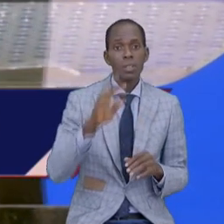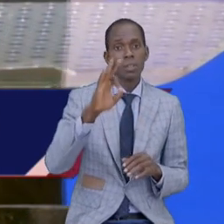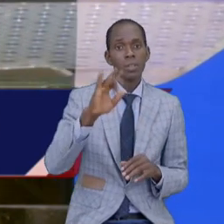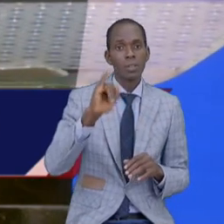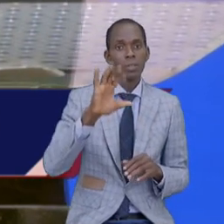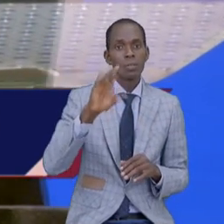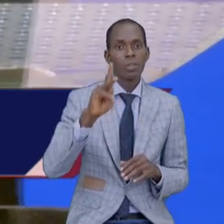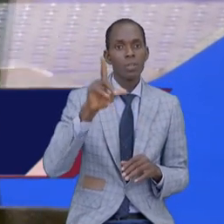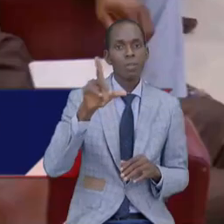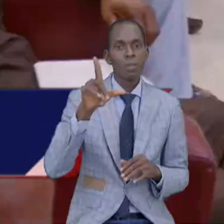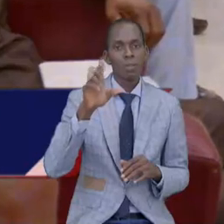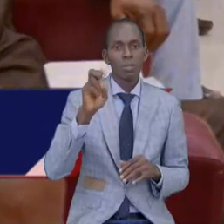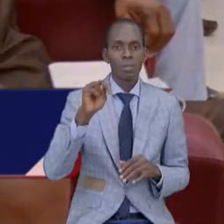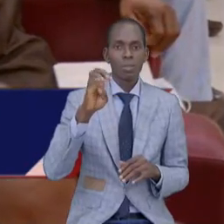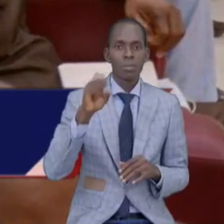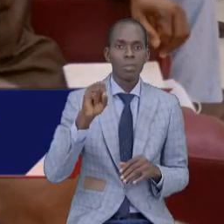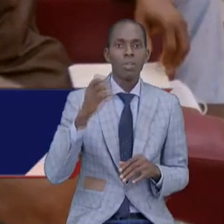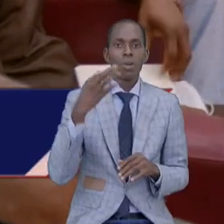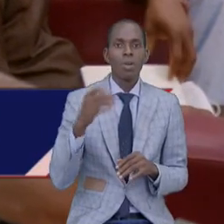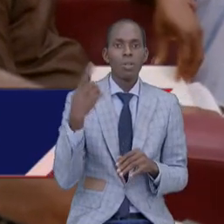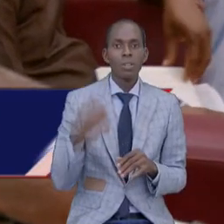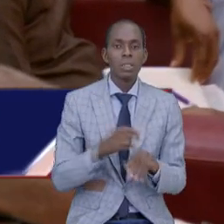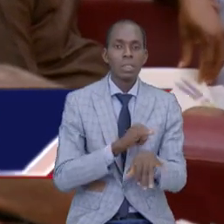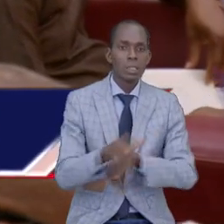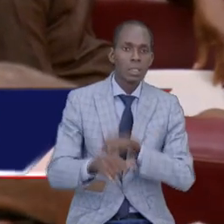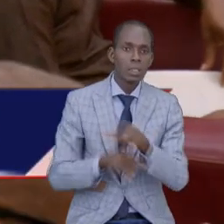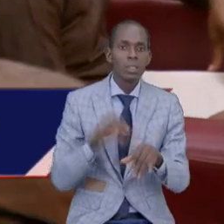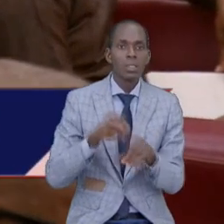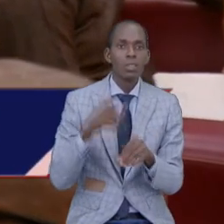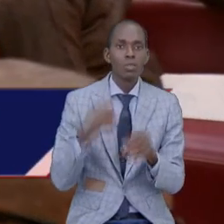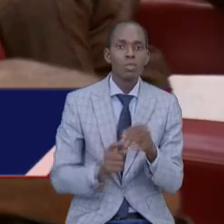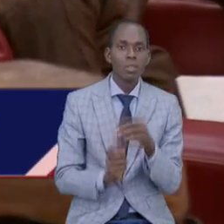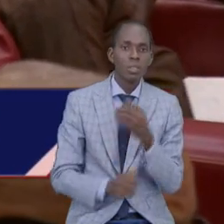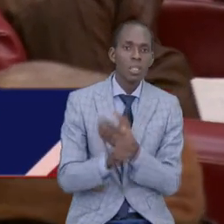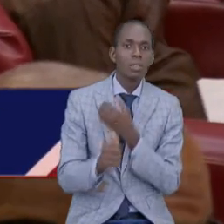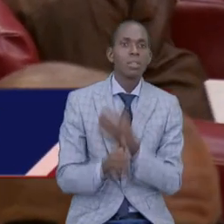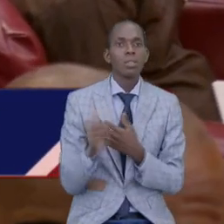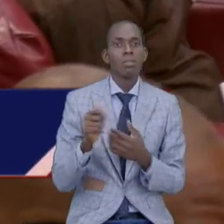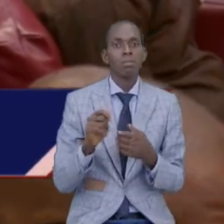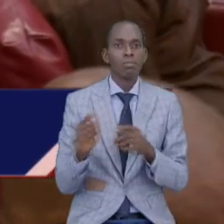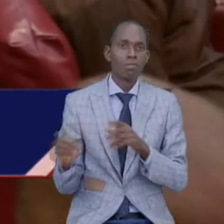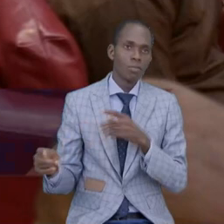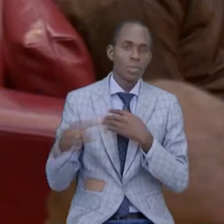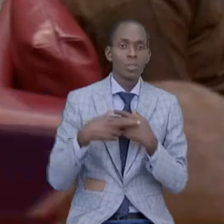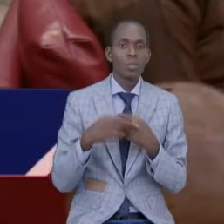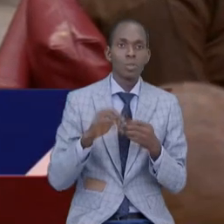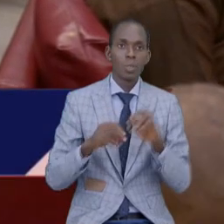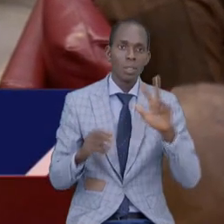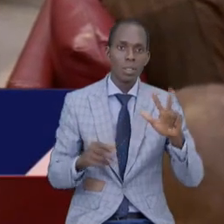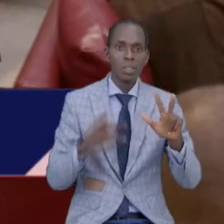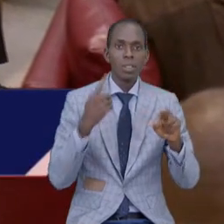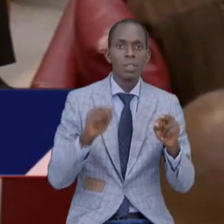who are deceived, into deadly transgression. Number three, the folly